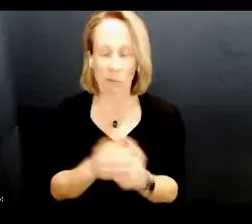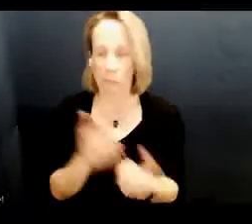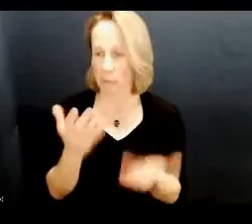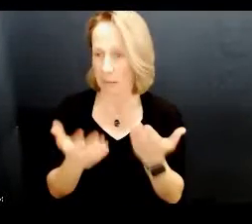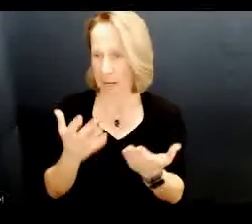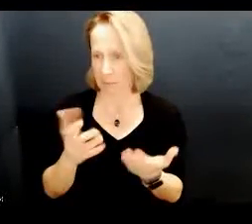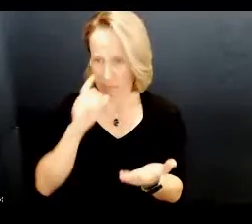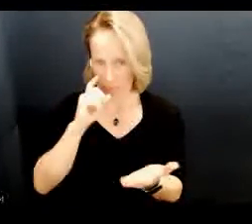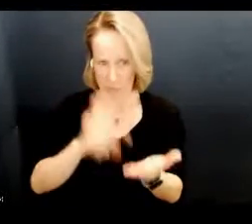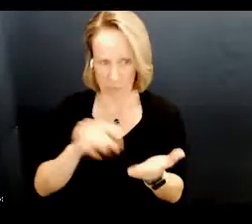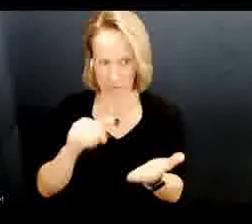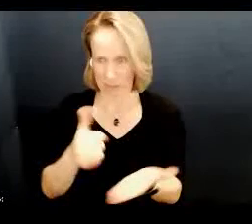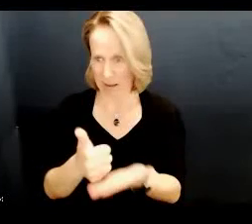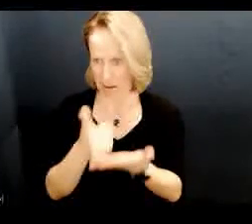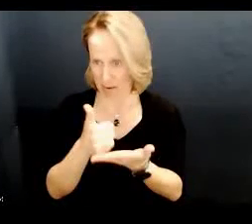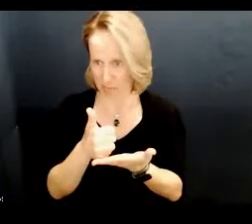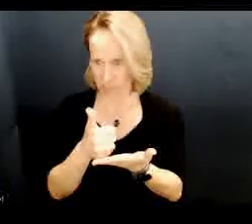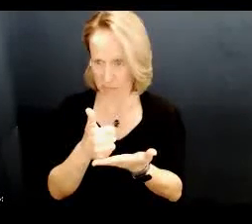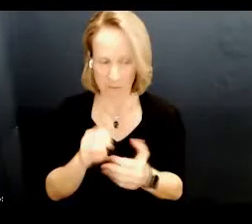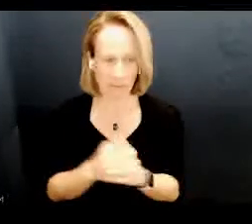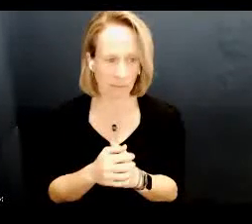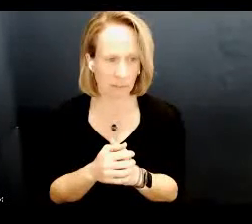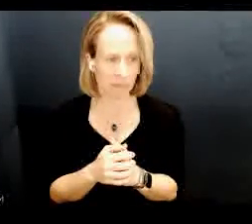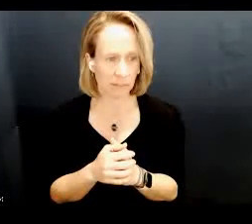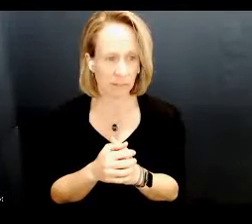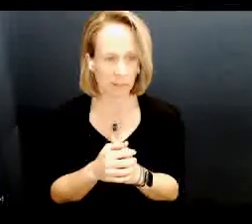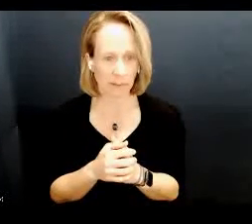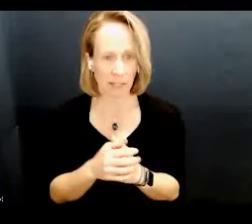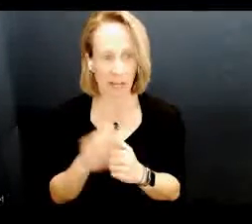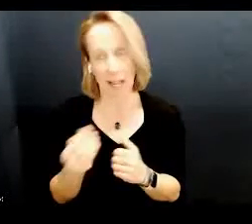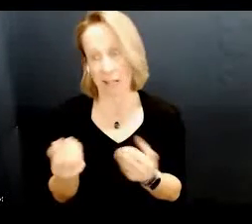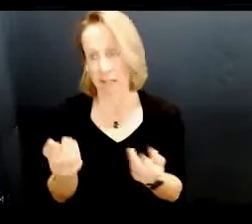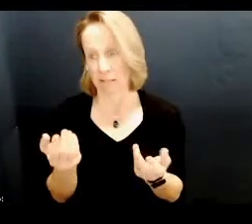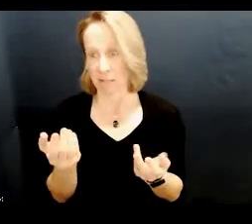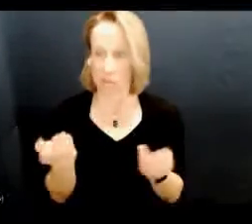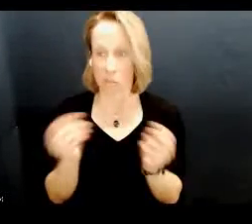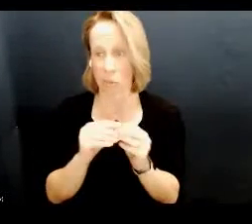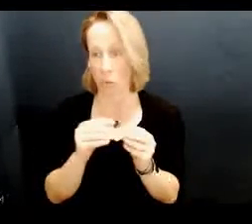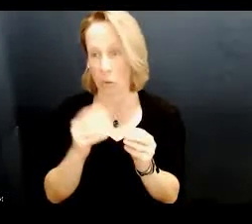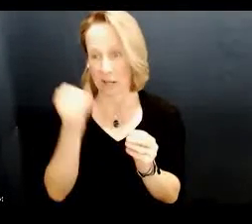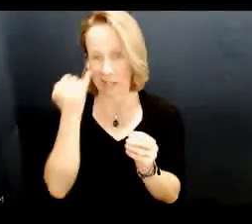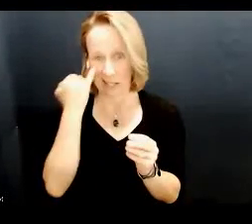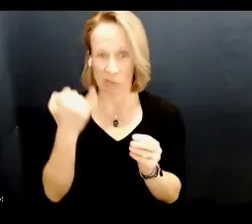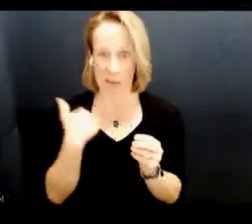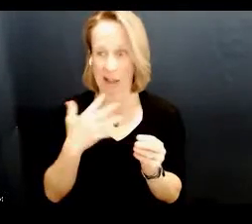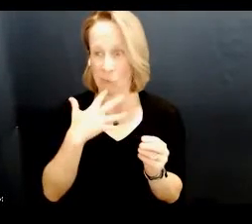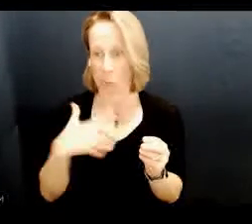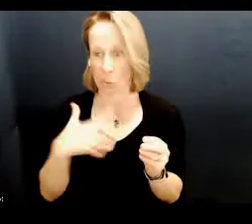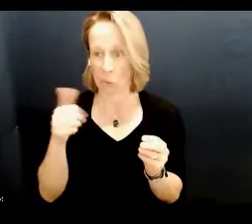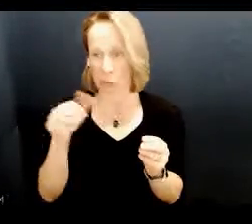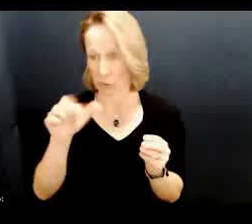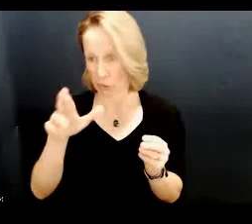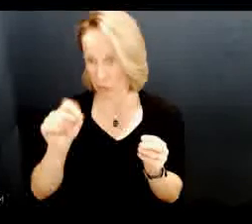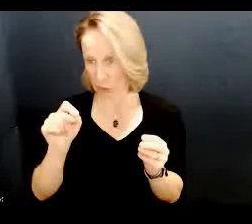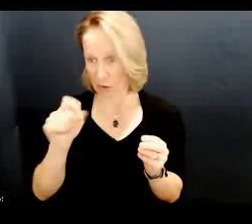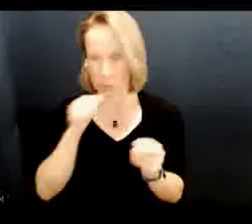helpful. Especially if we have an older SART where we're not creating a brand new protocol, but we're